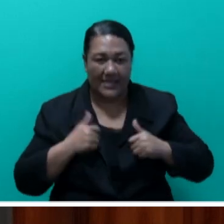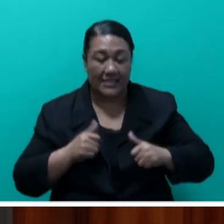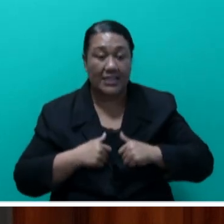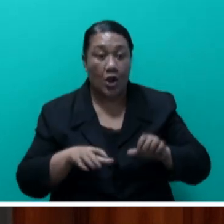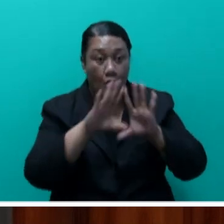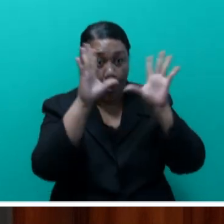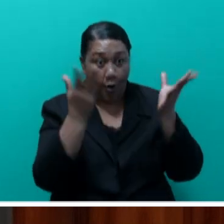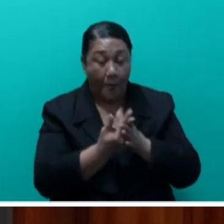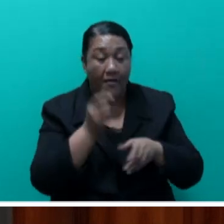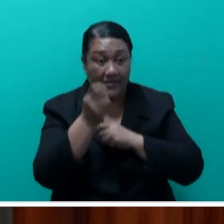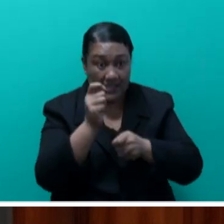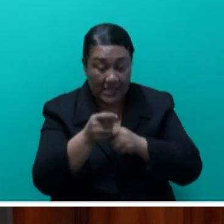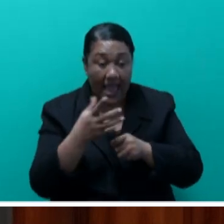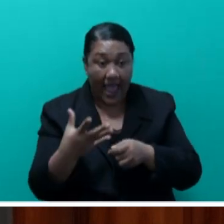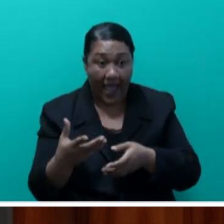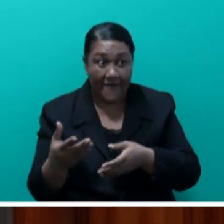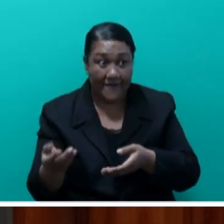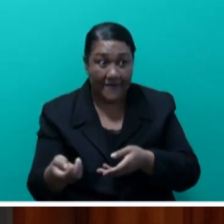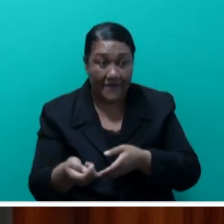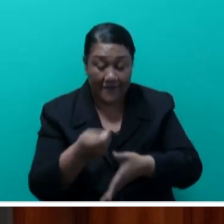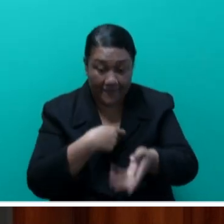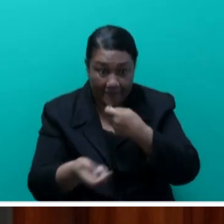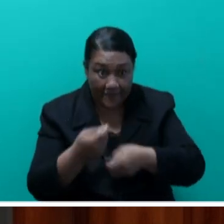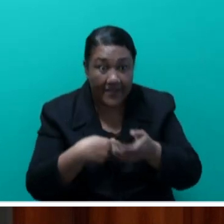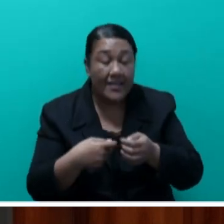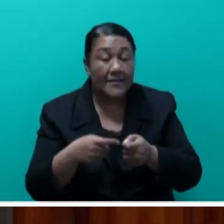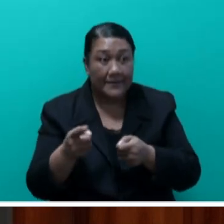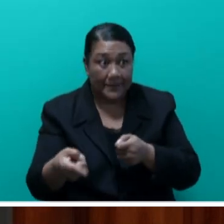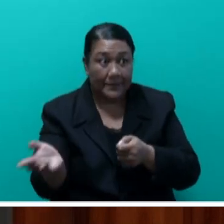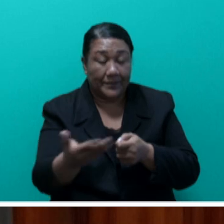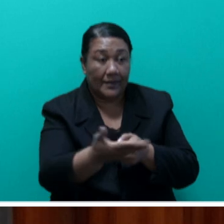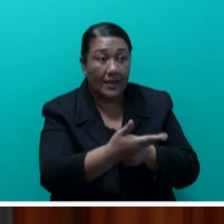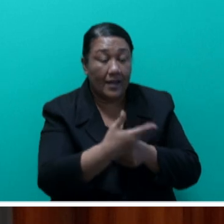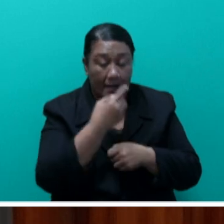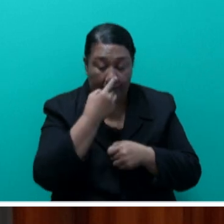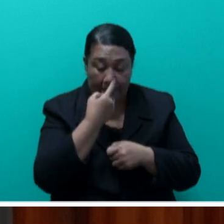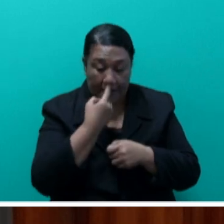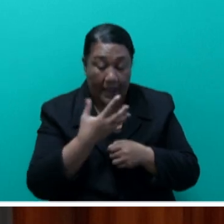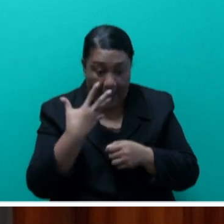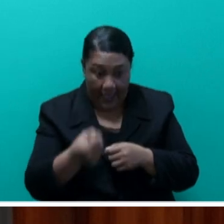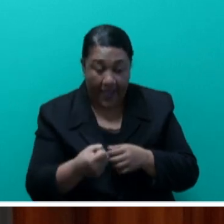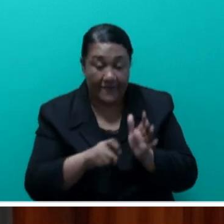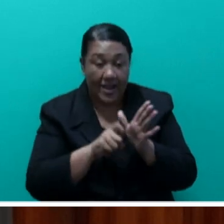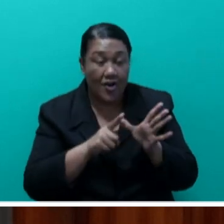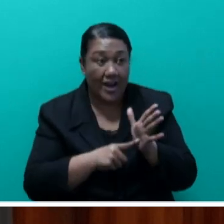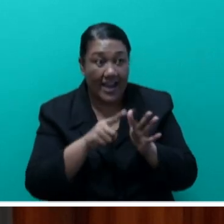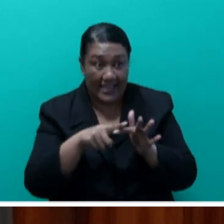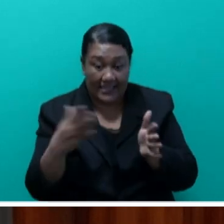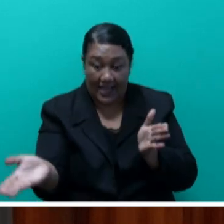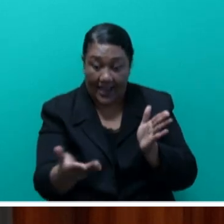fishery resources are harvested at an accelerating rate due to technological advancements in harvesting gear,